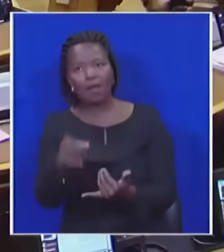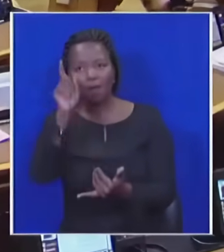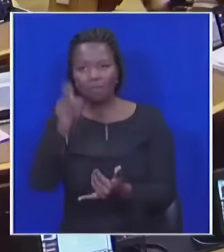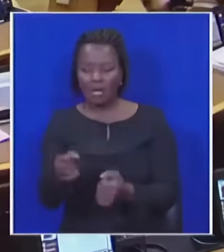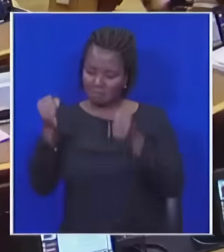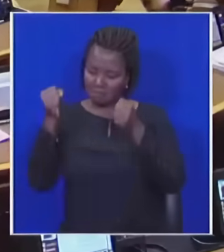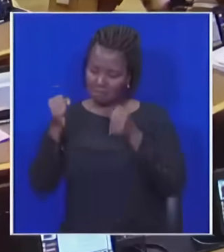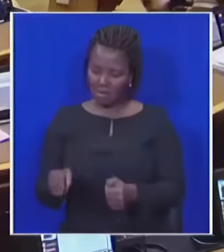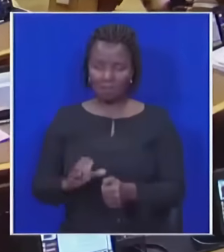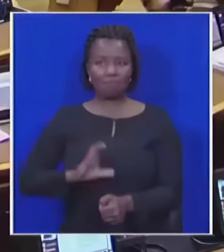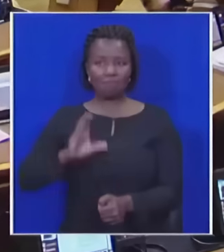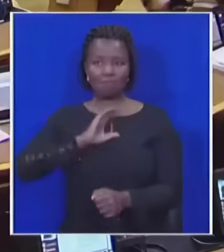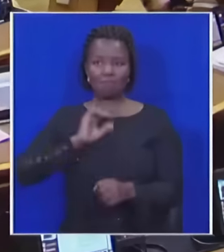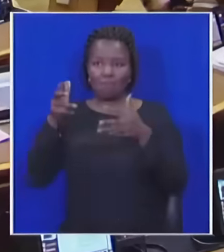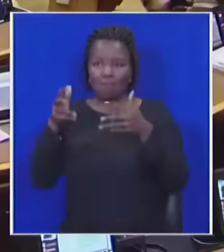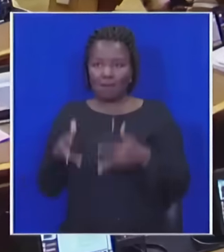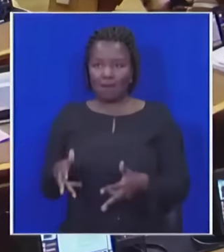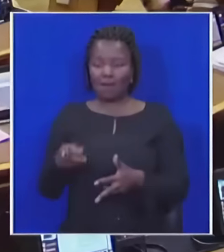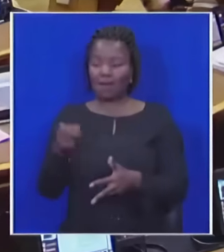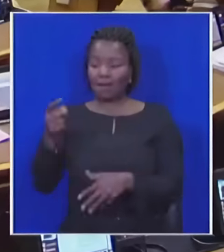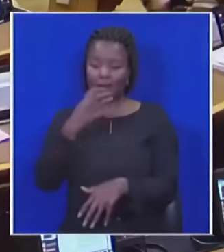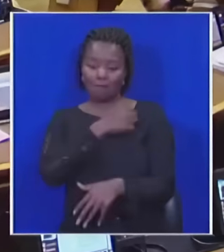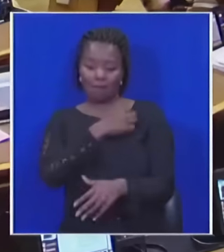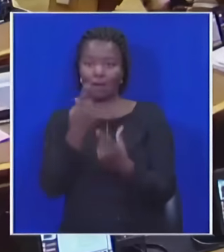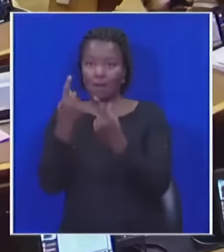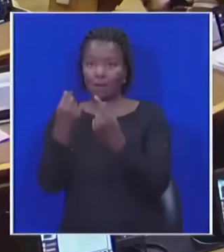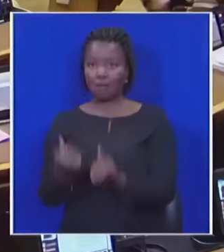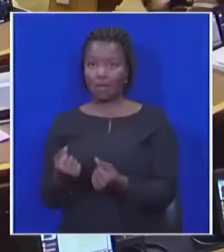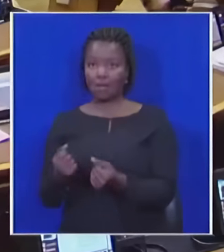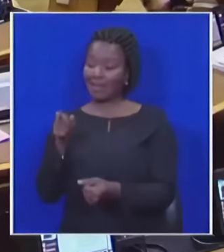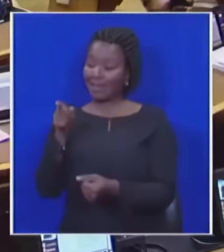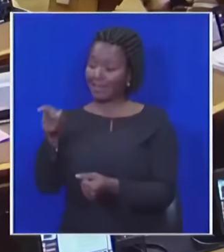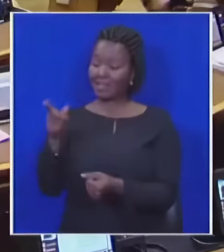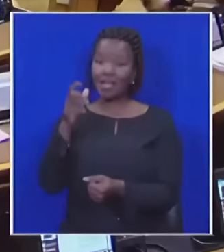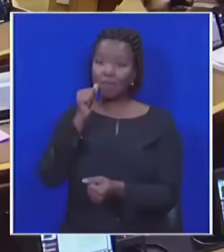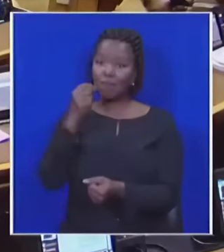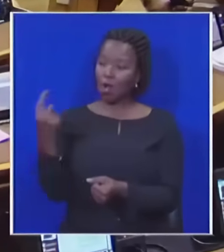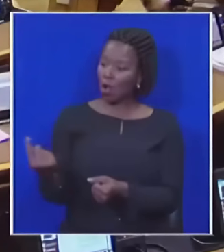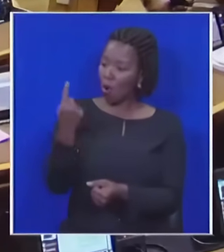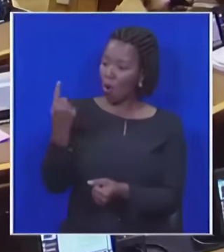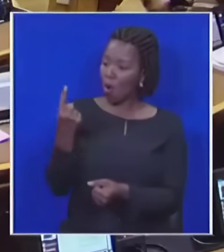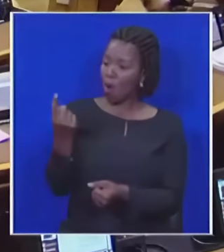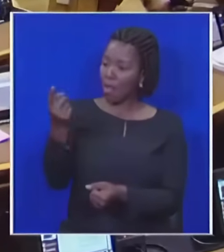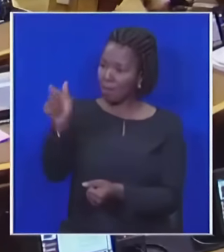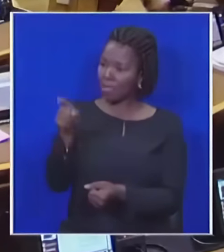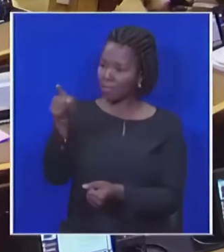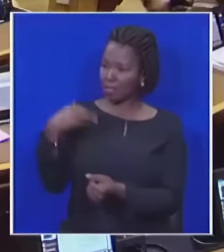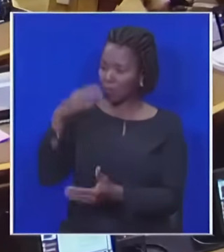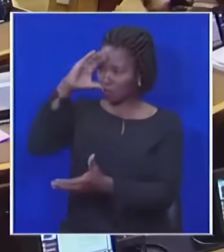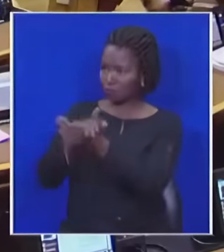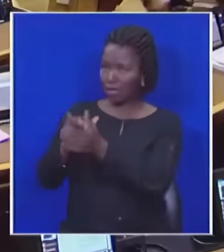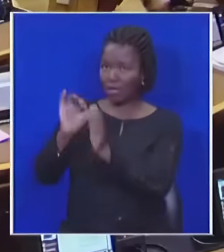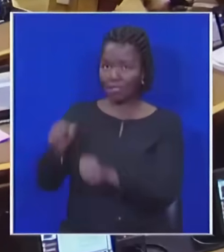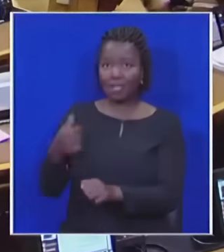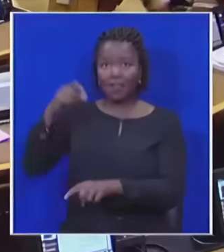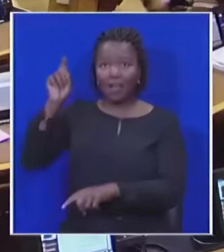enough and defend this Minister of Finance. This man is the only thing we have in this country. If you can't listen to